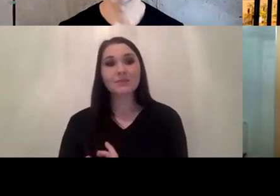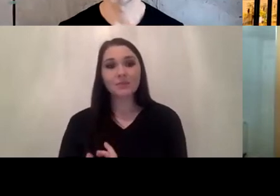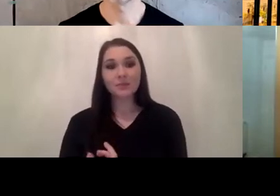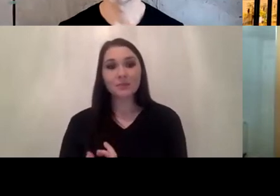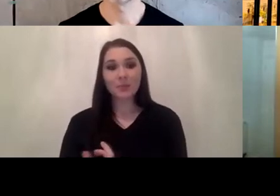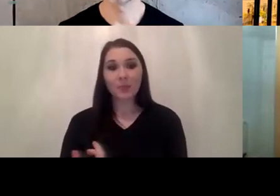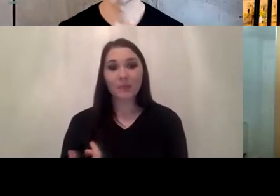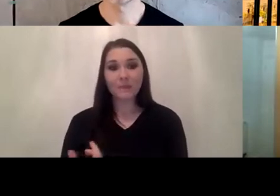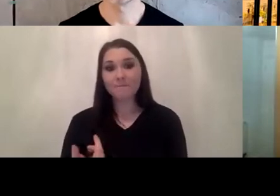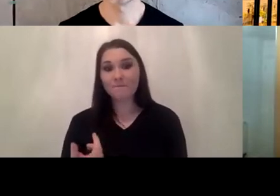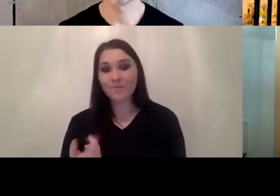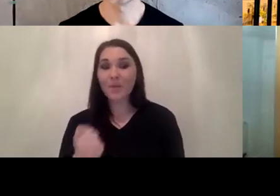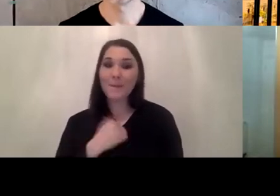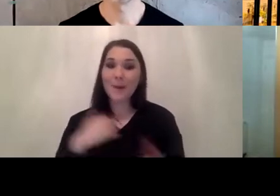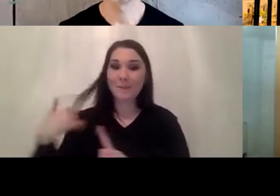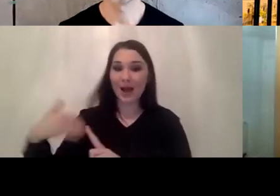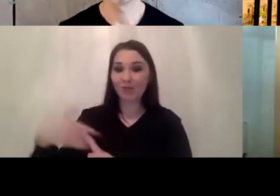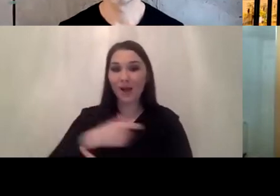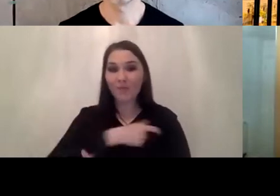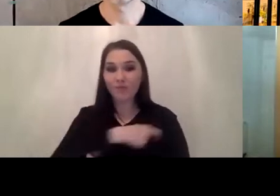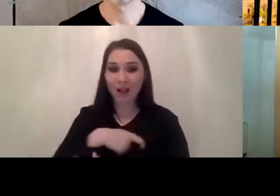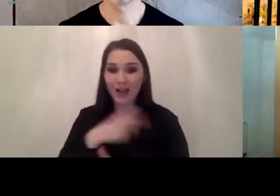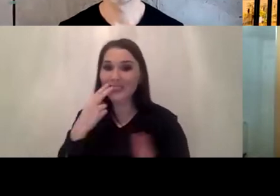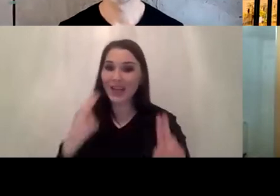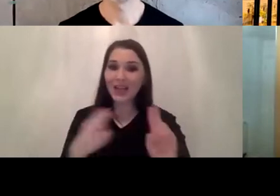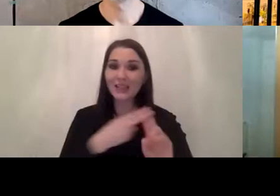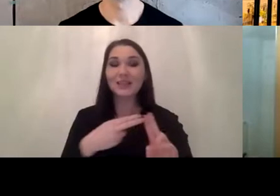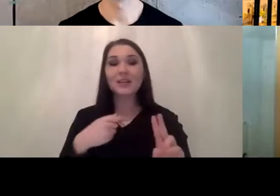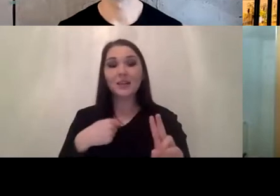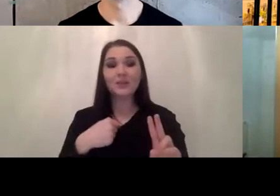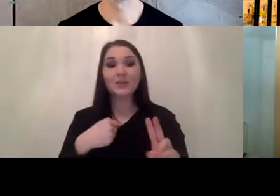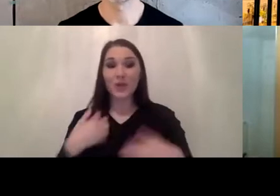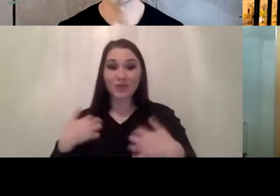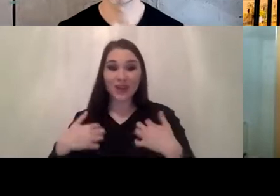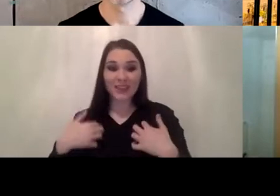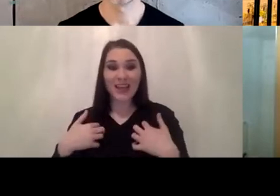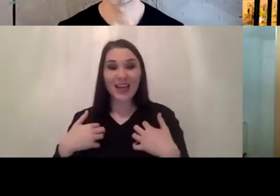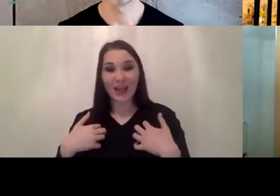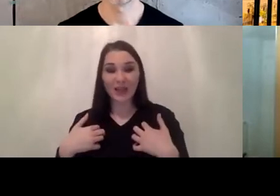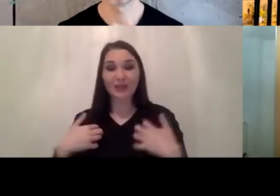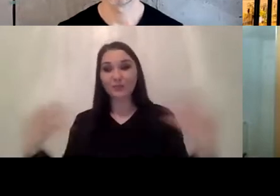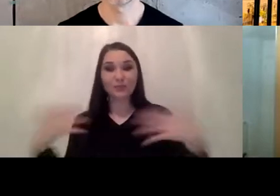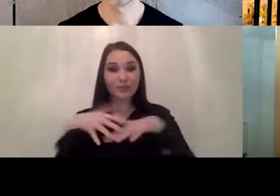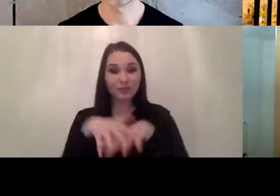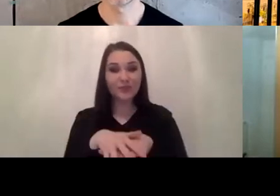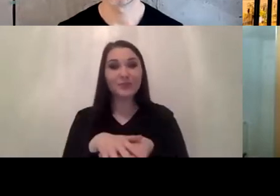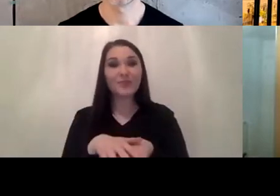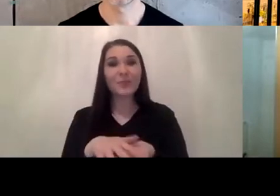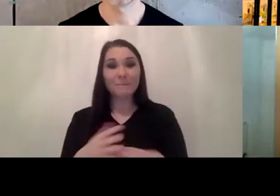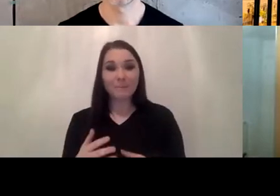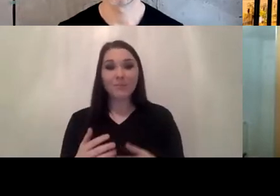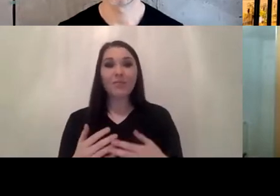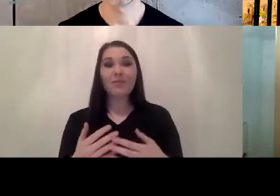my background is in branding and I'm interested in the area of well-being. So it's kind of a nice marriage of the two. But we've noticed the likes